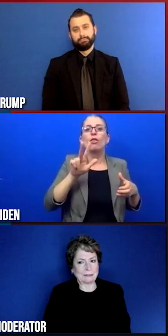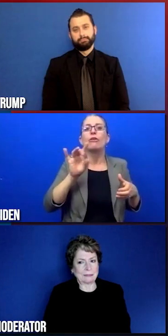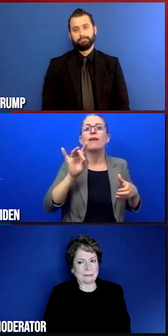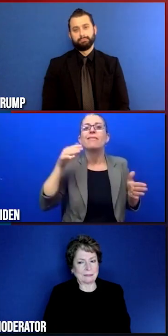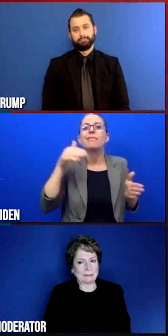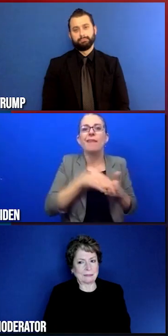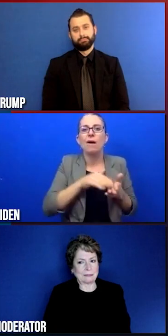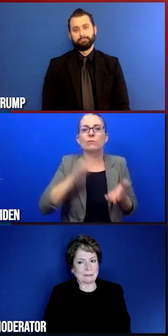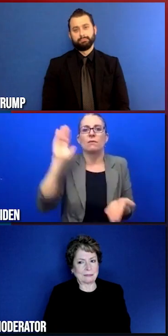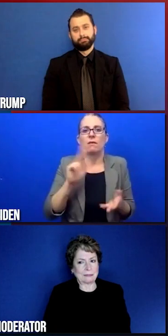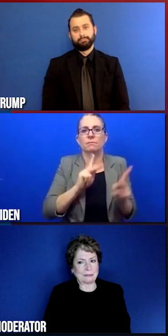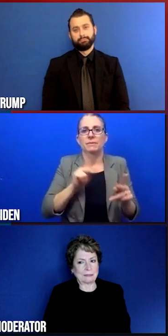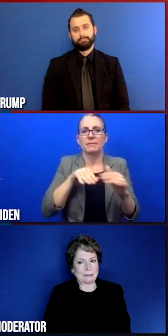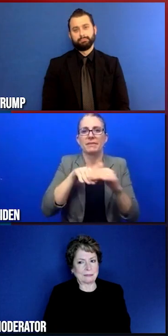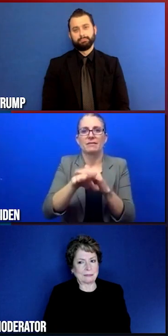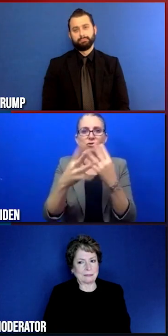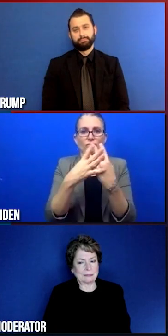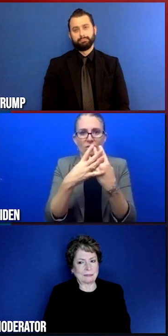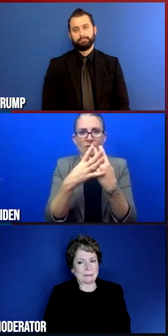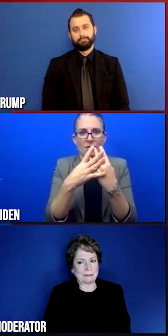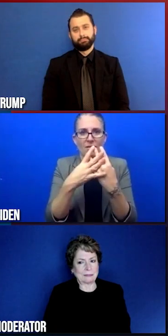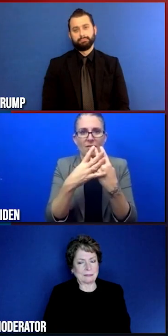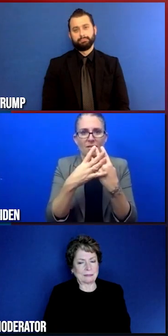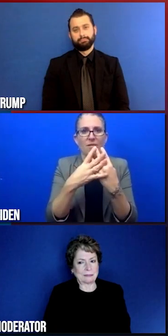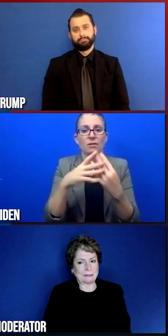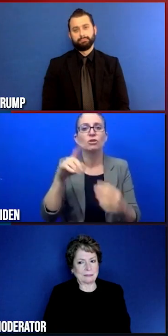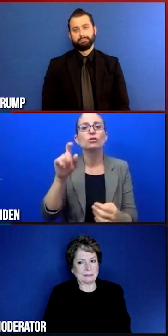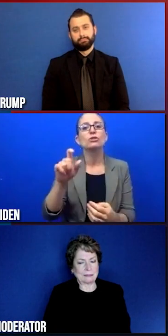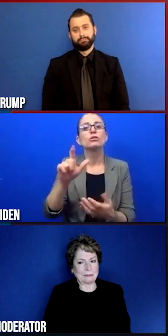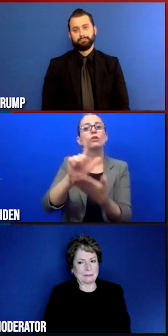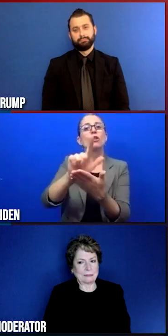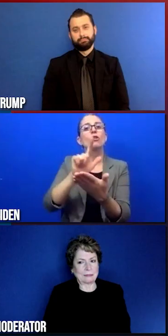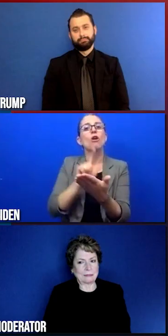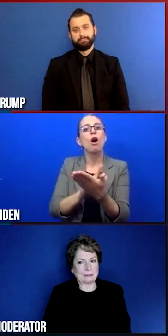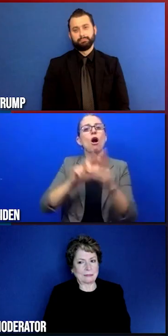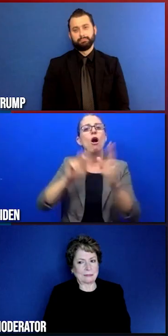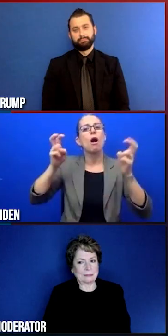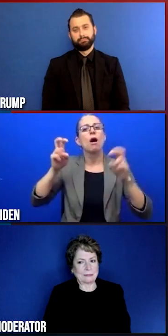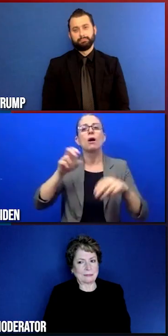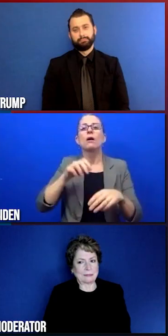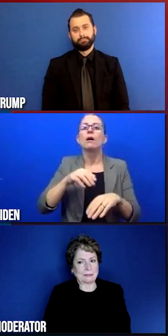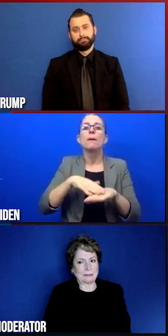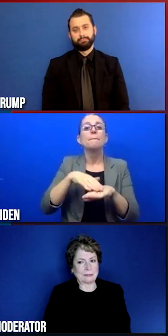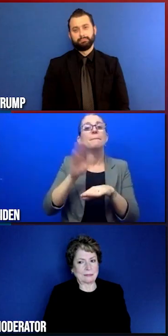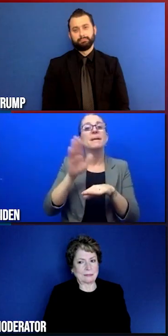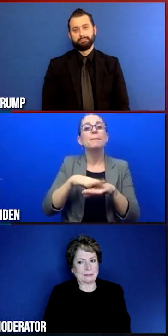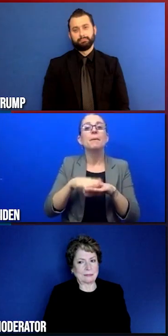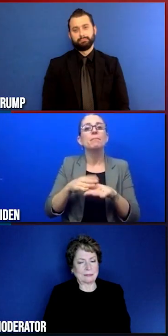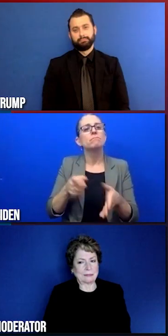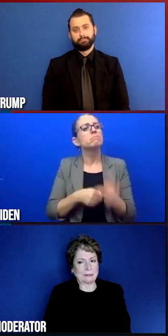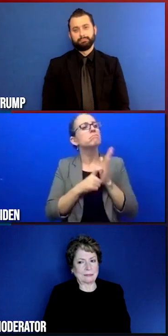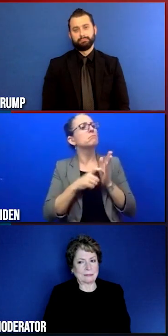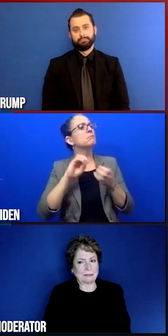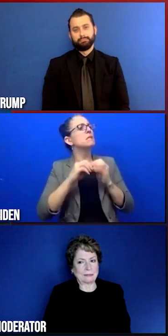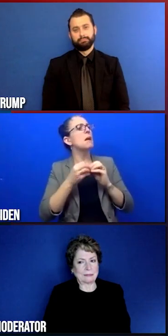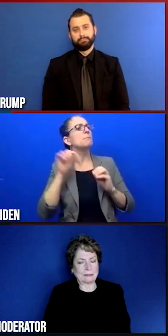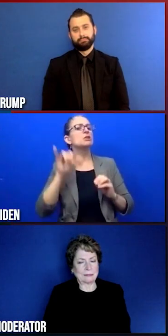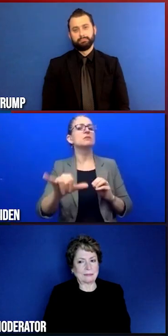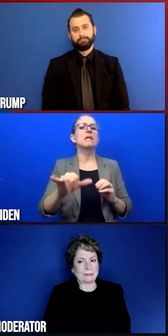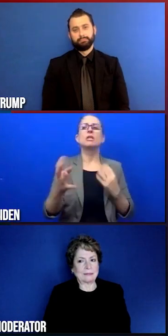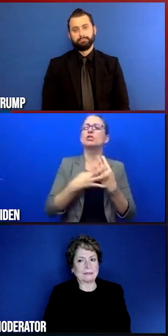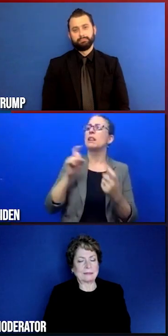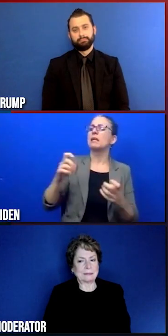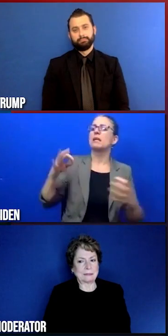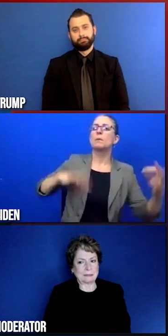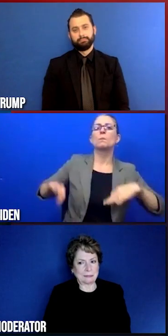why I'm offering $20 billion to states to change their state laws to eliminate minimum mandatories and set up drug courts. No one should be